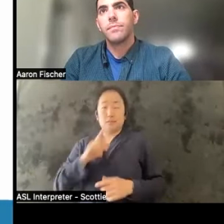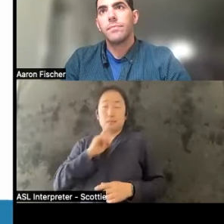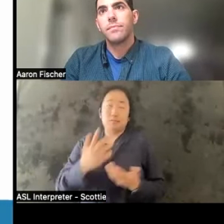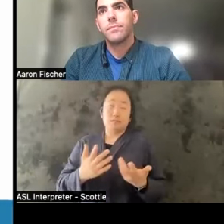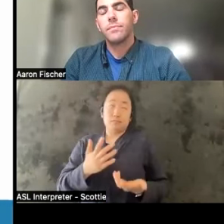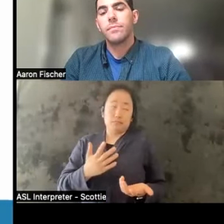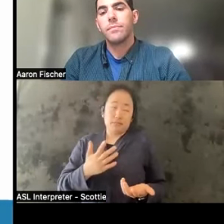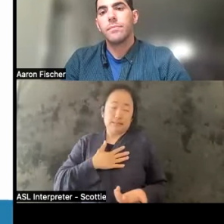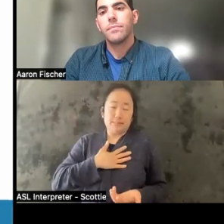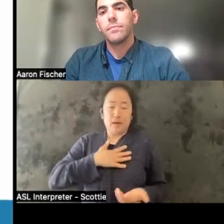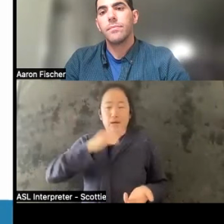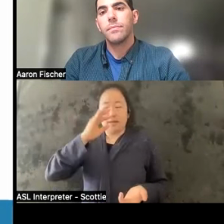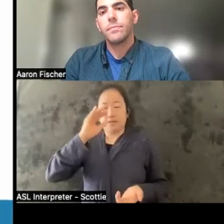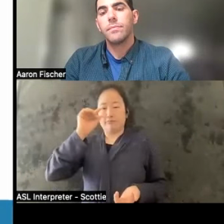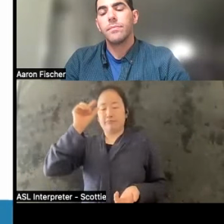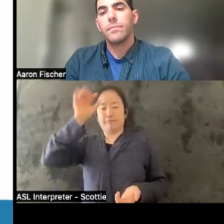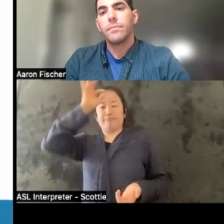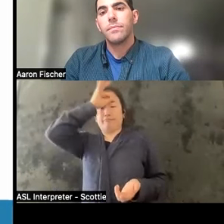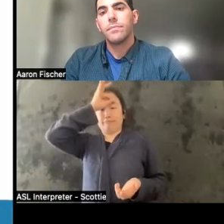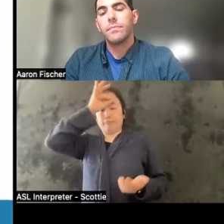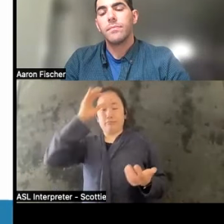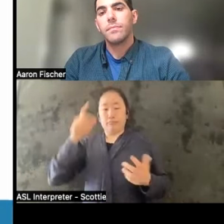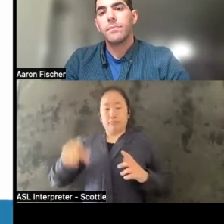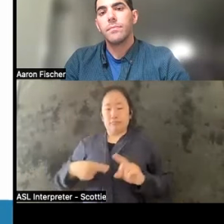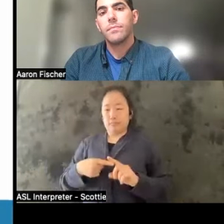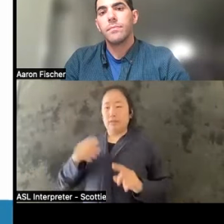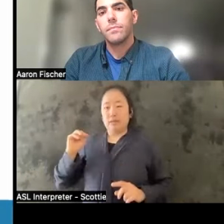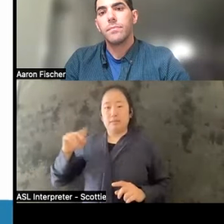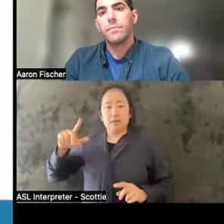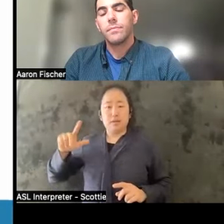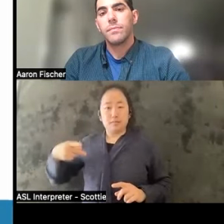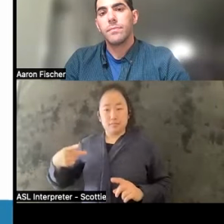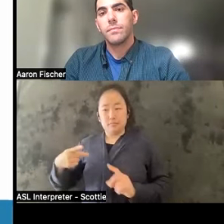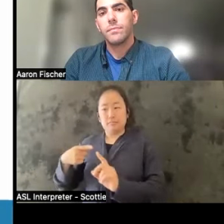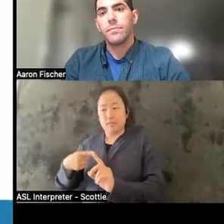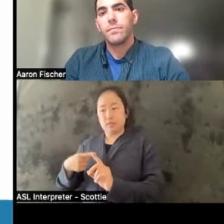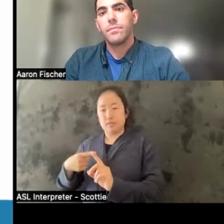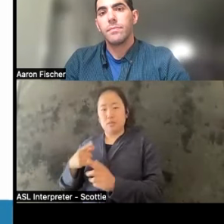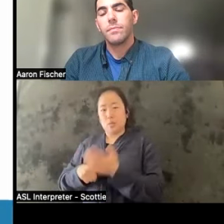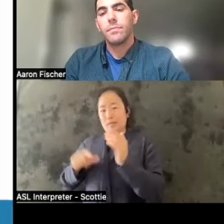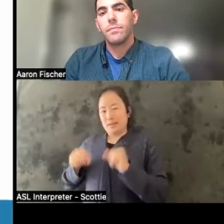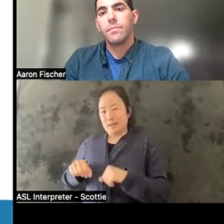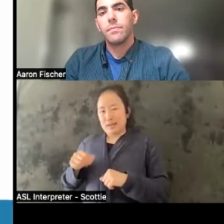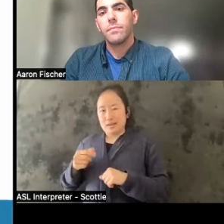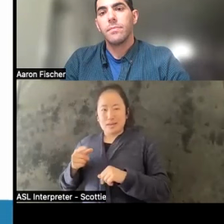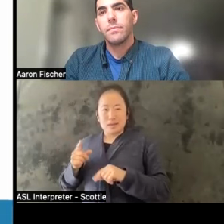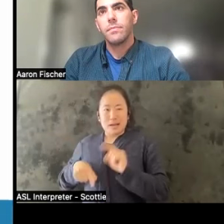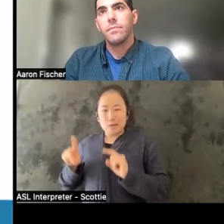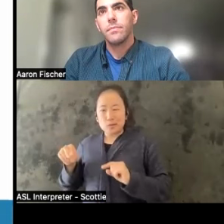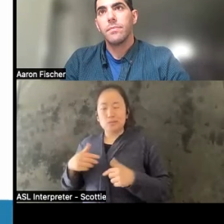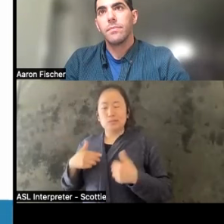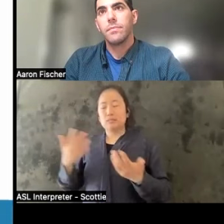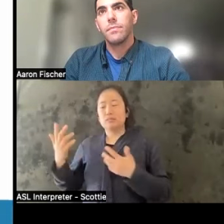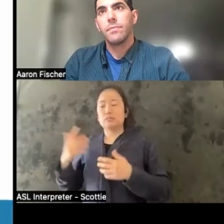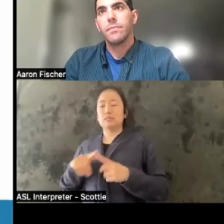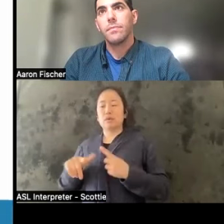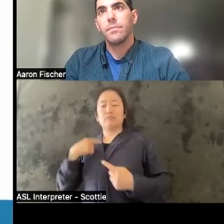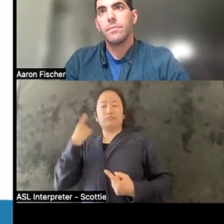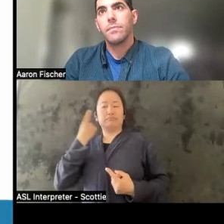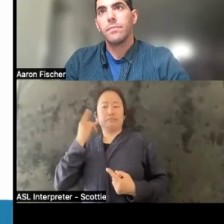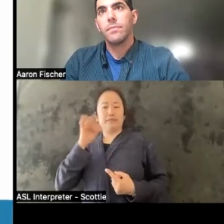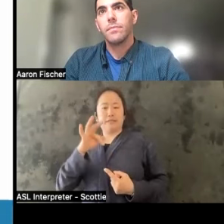the things that medical legal partnerships can do, is whether there would be an opportunity to